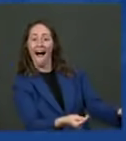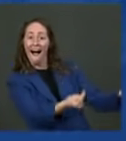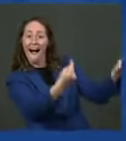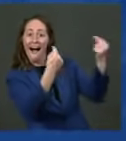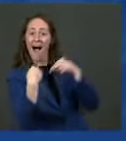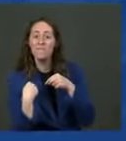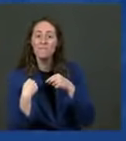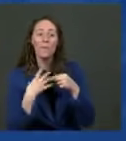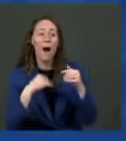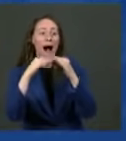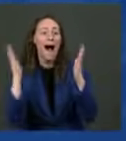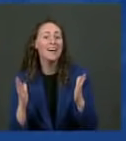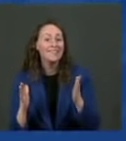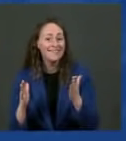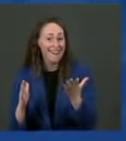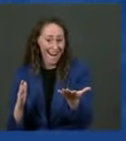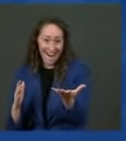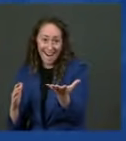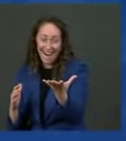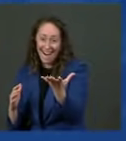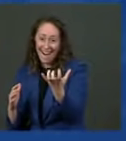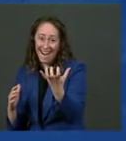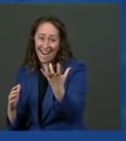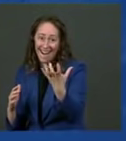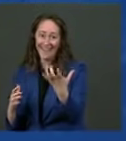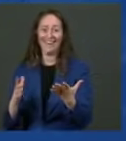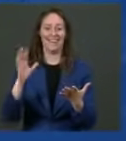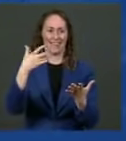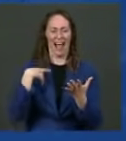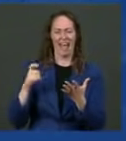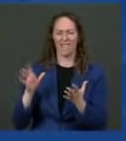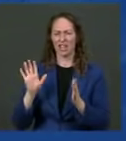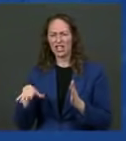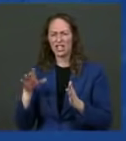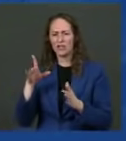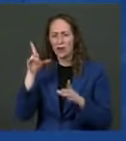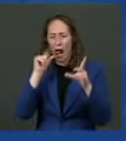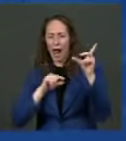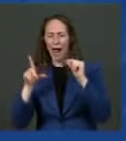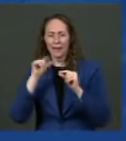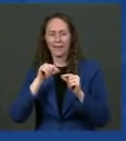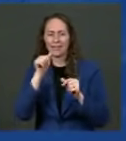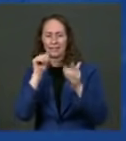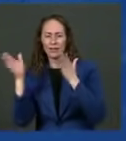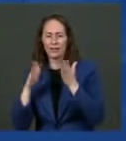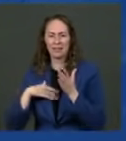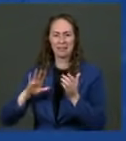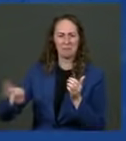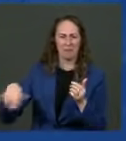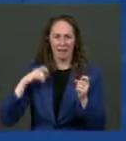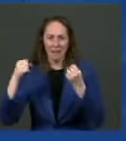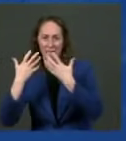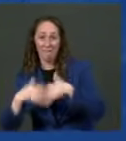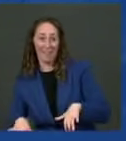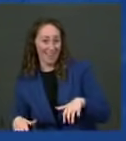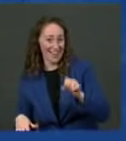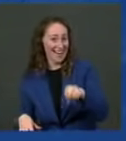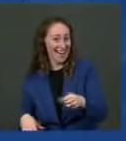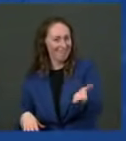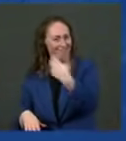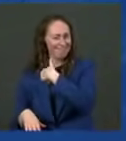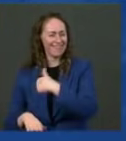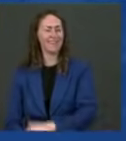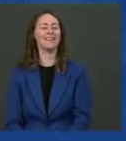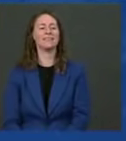I'm going to get in trouble with the Secret Service and everybody else. I'm not sure how we're going to mechanically do it. But I assume the buses can get you to the